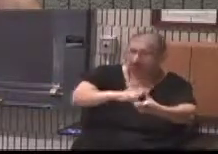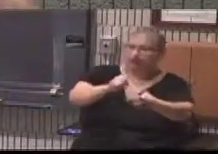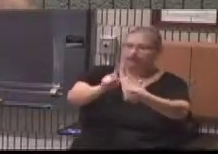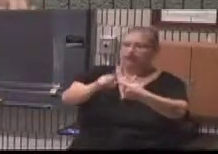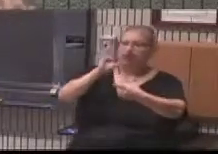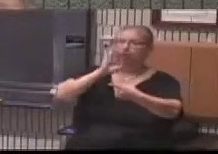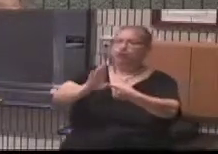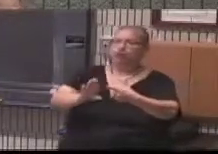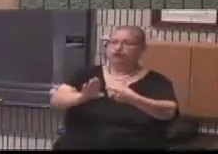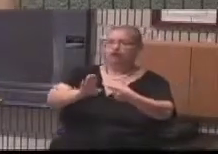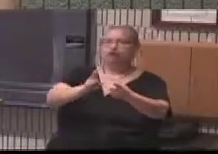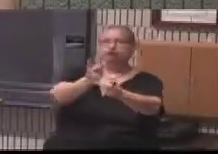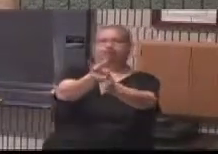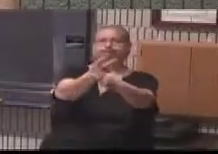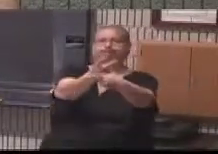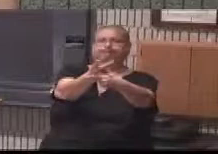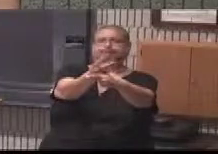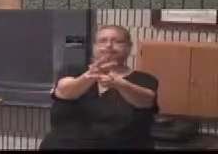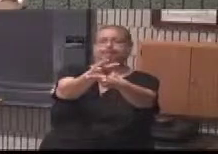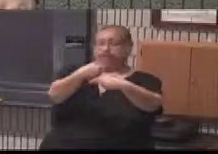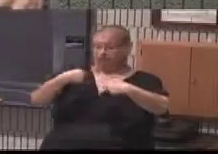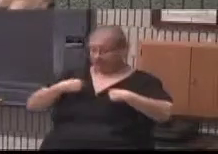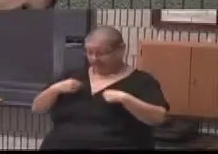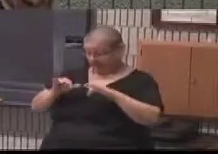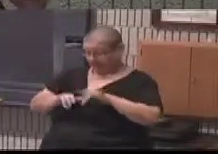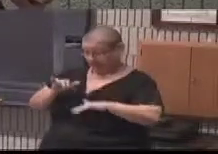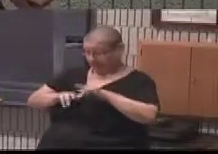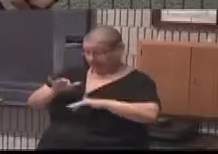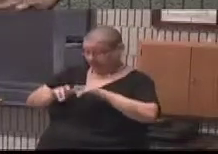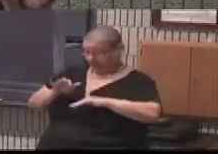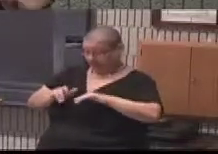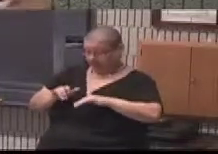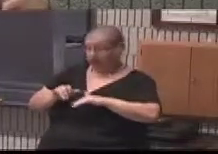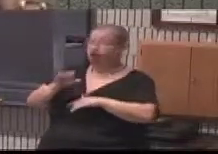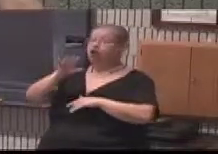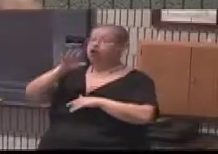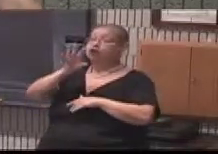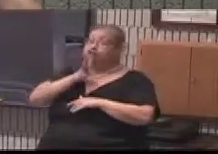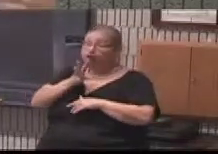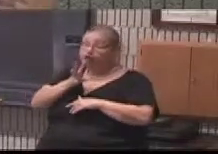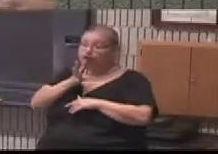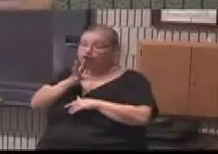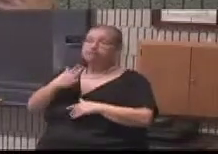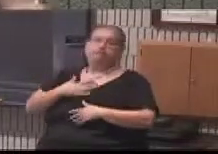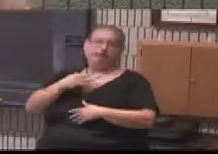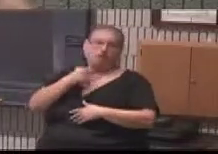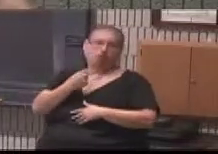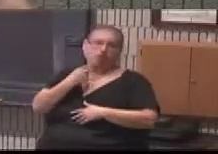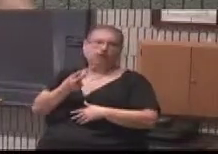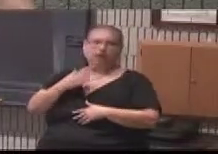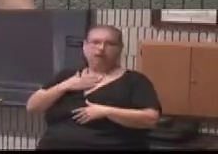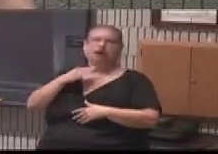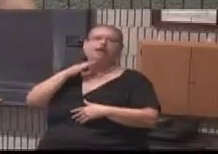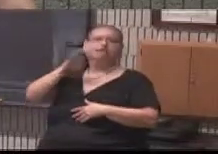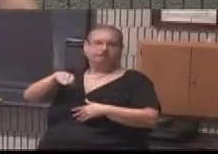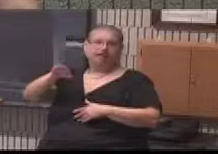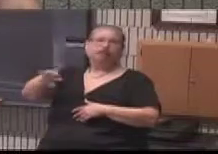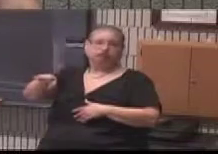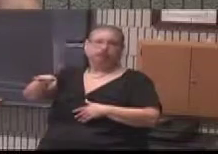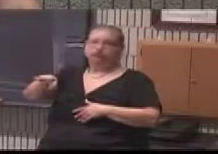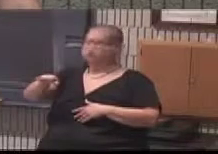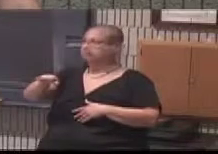I type into the computer, what will talk will be me, with my voice and my inflection.